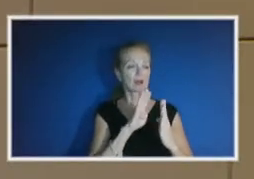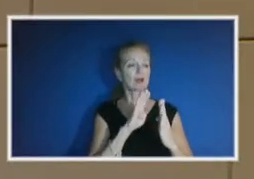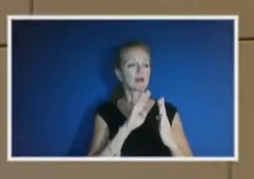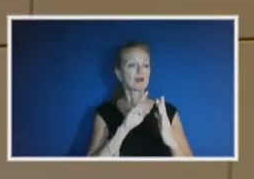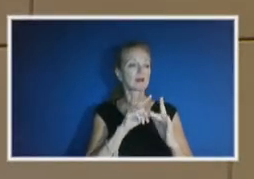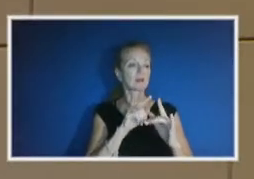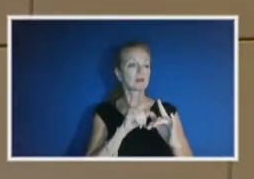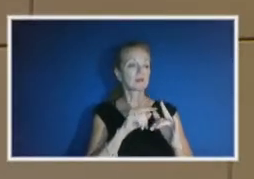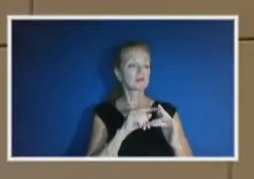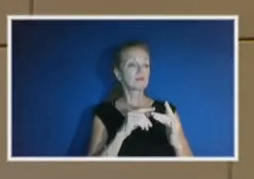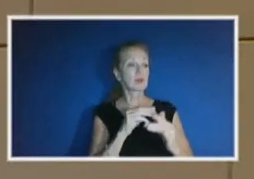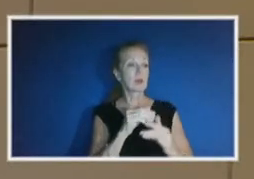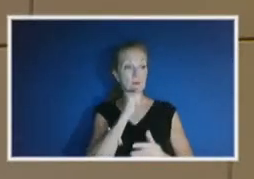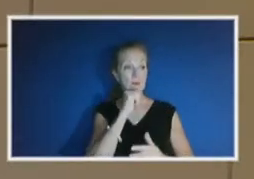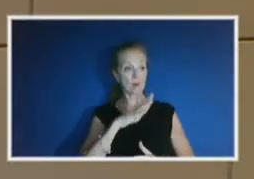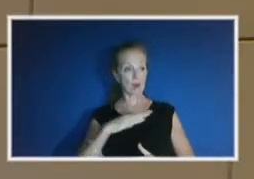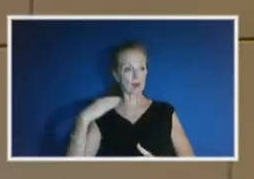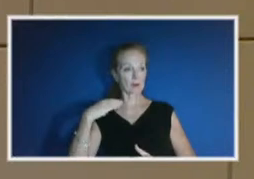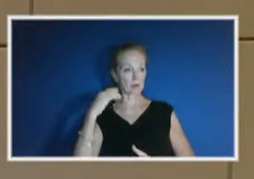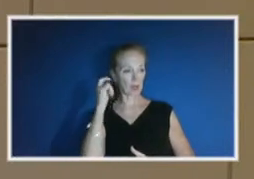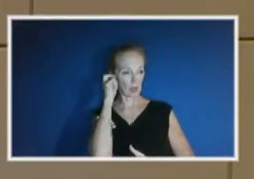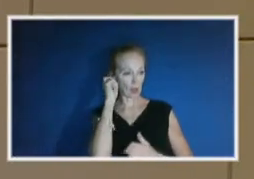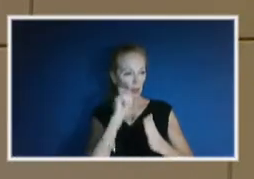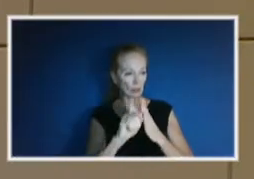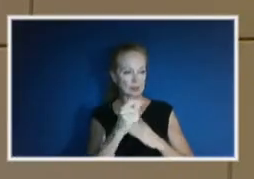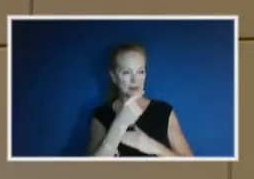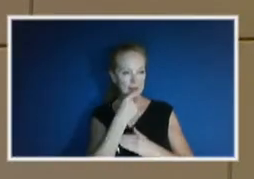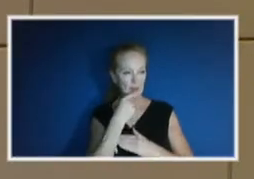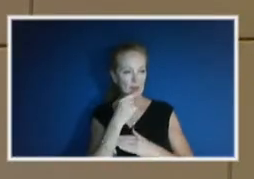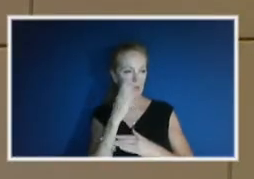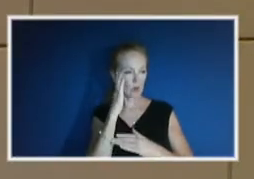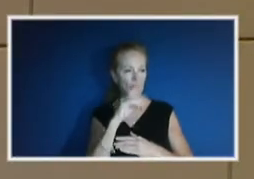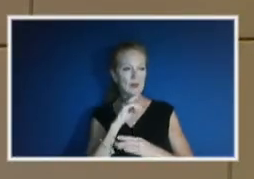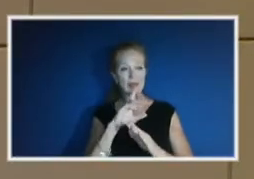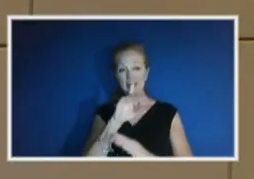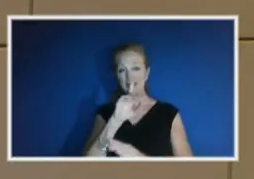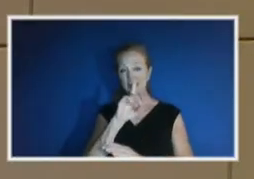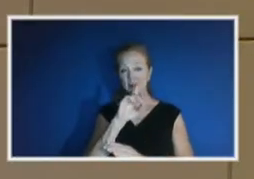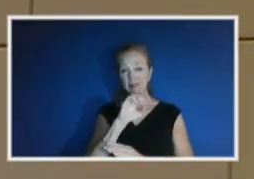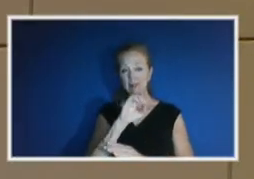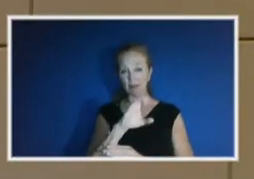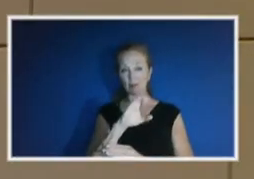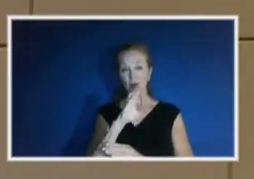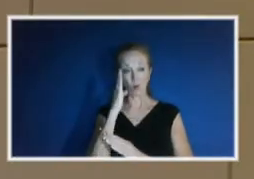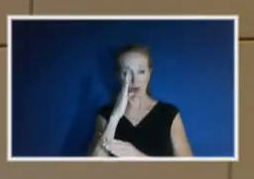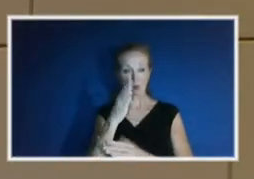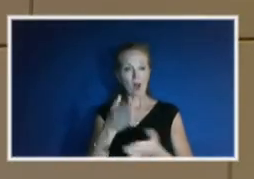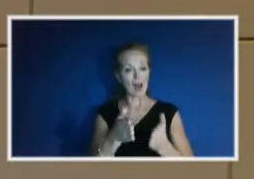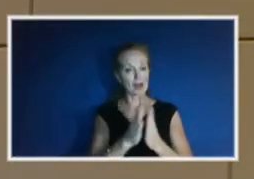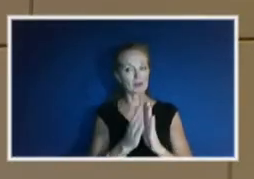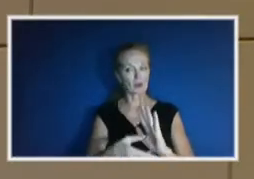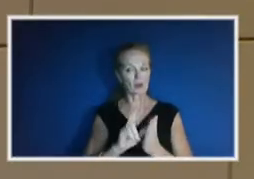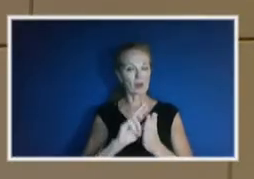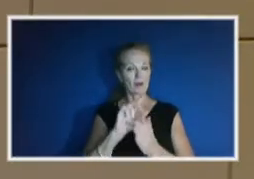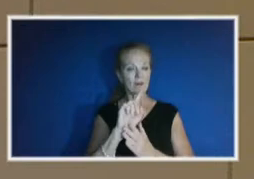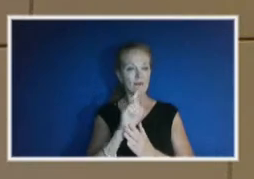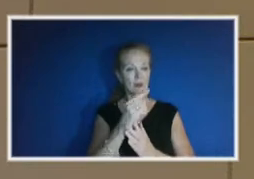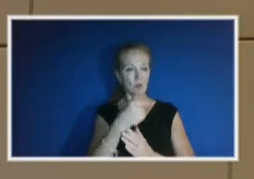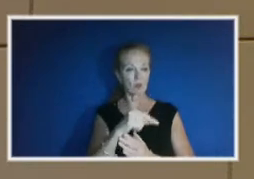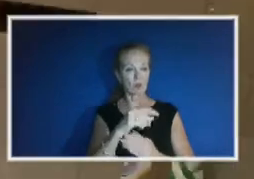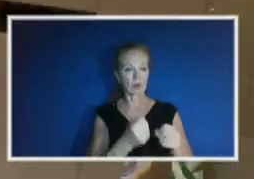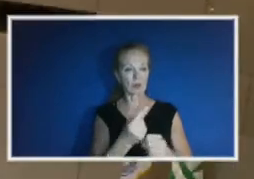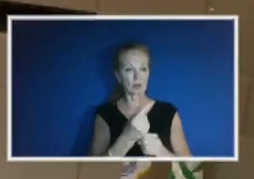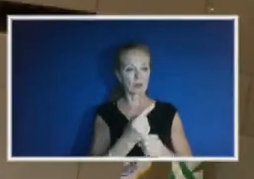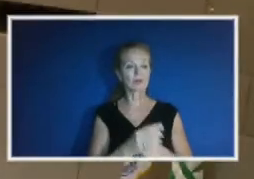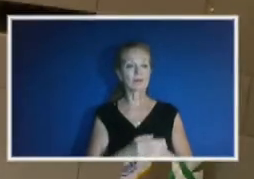Clerk told me that it would be December, that the reports are in, and we're asking for your review in first quarter of next year. So I think he